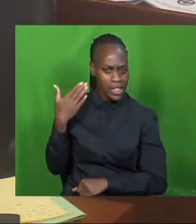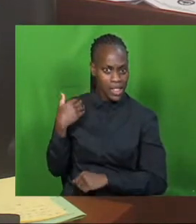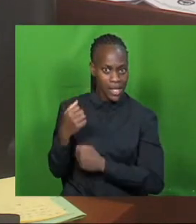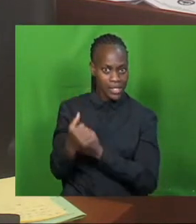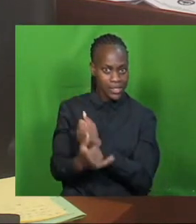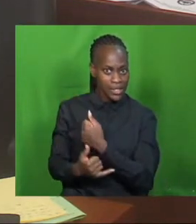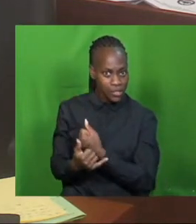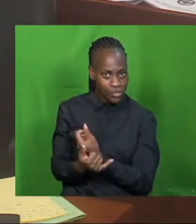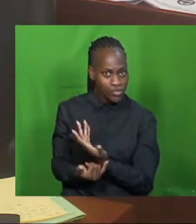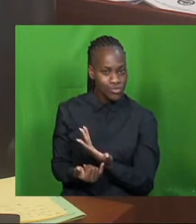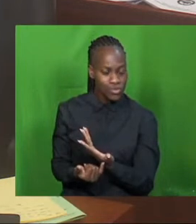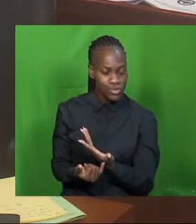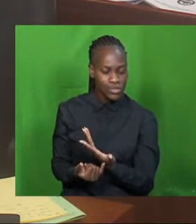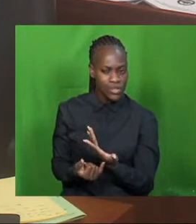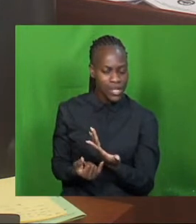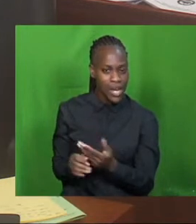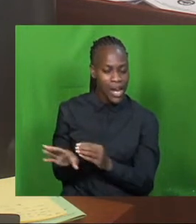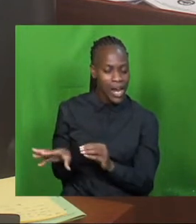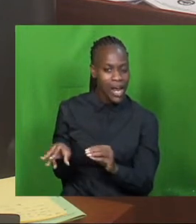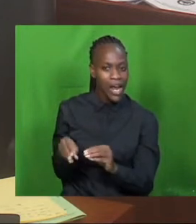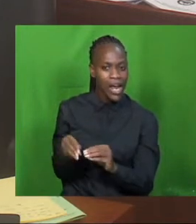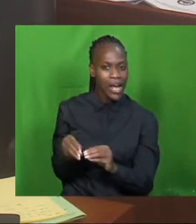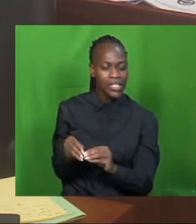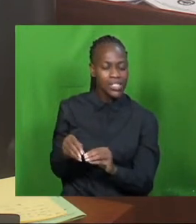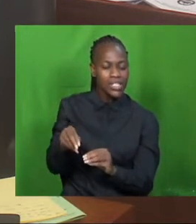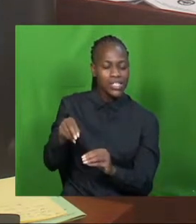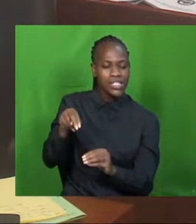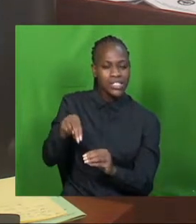welcome to the Parliament of Ghana.